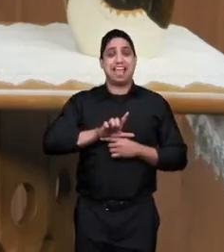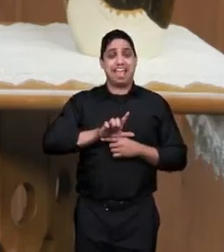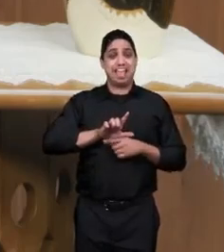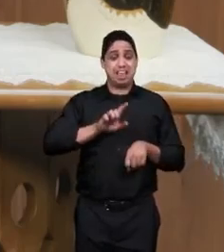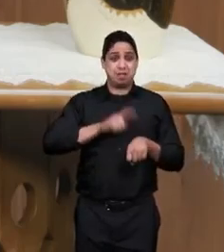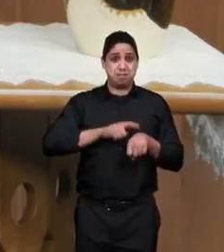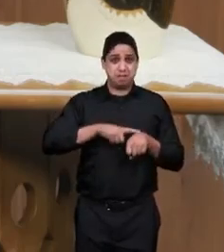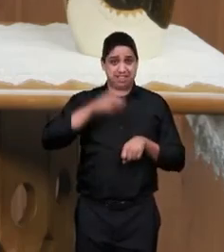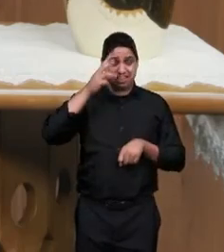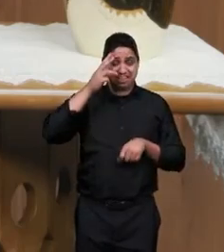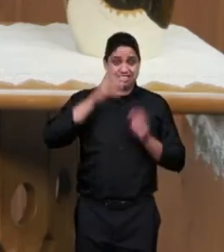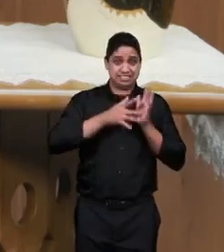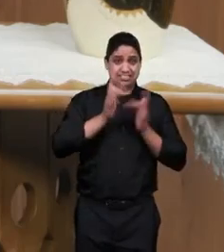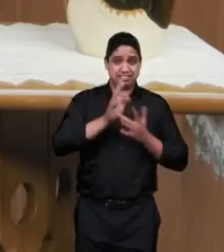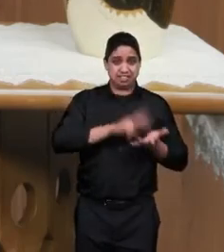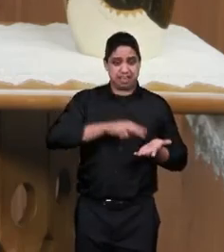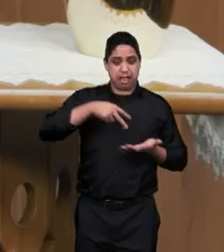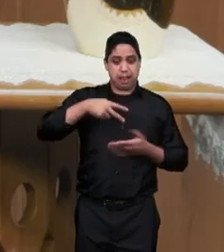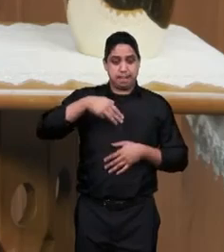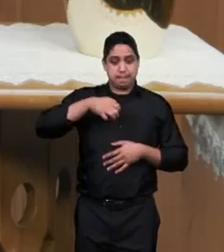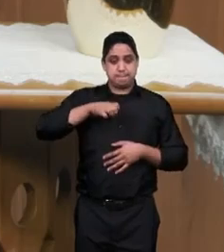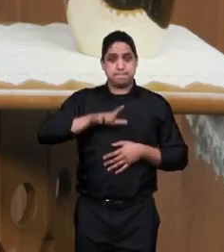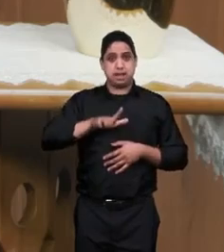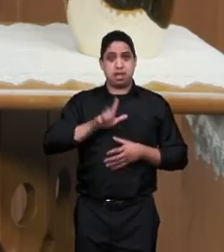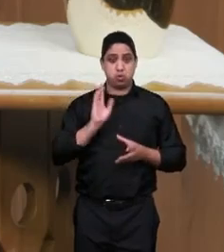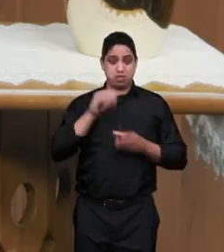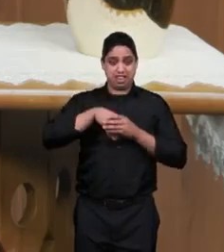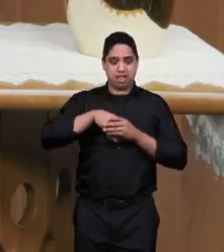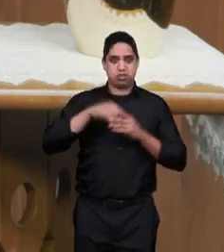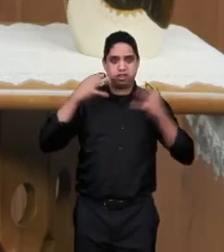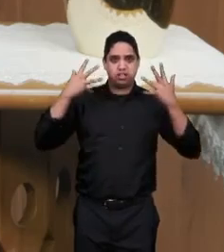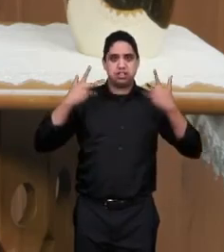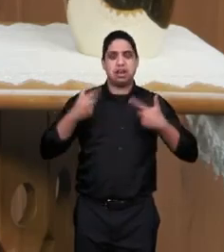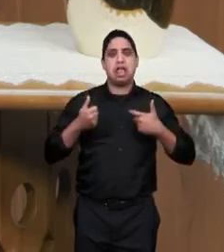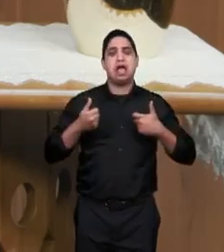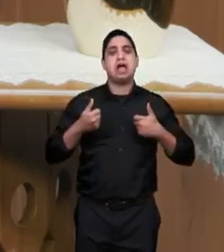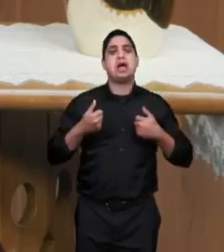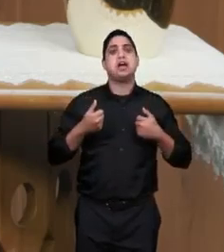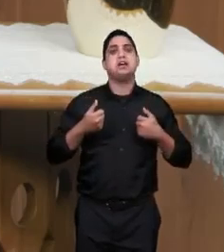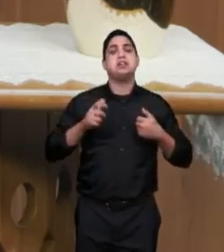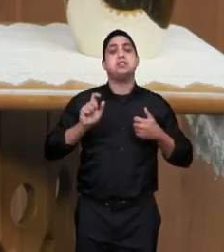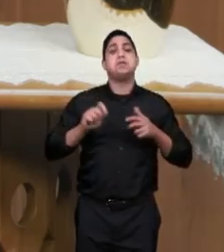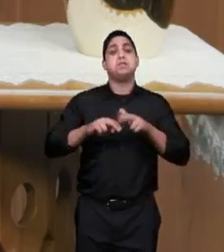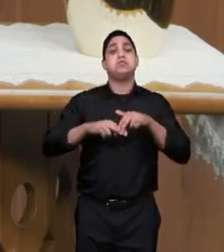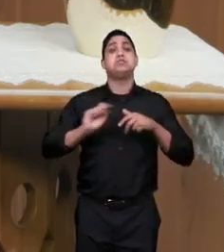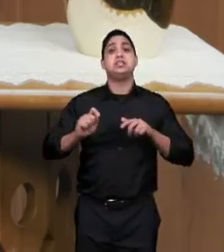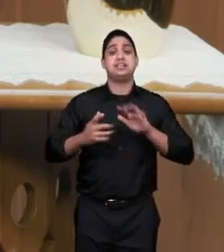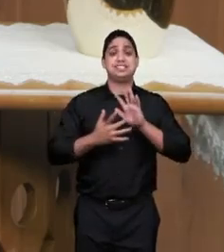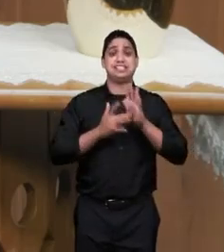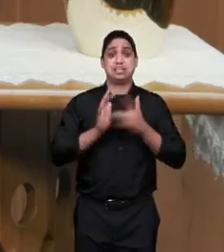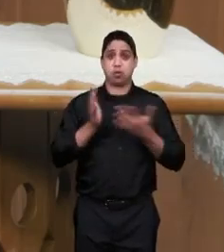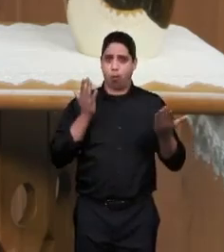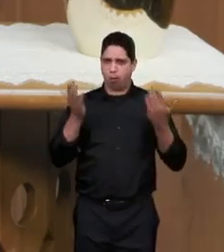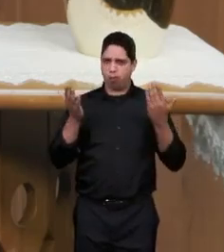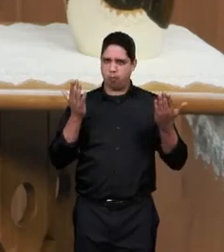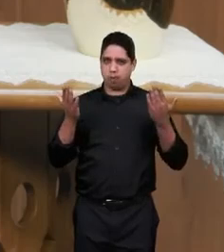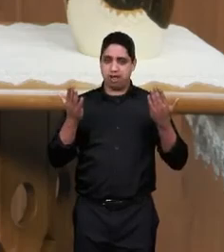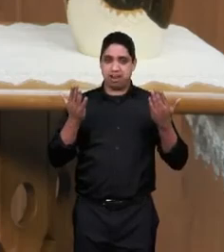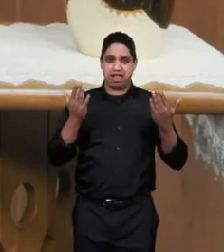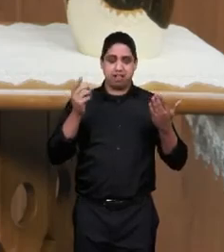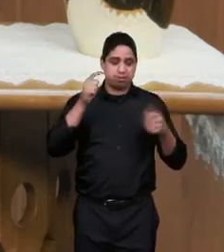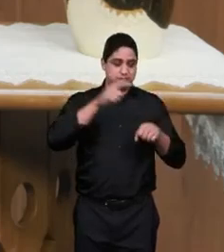his death came the honey, and in his resurrection we see the honey in the body of the lion. In Jesus, in